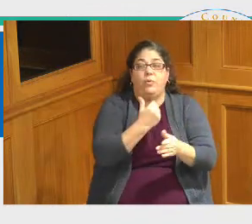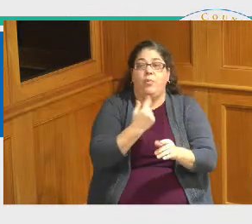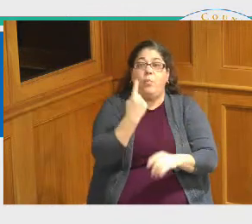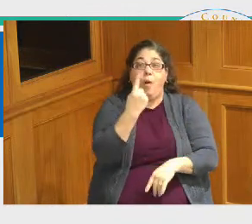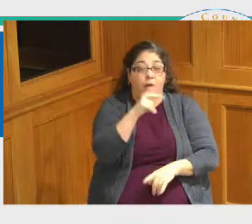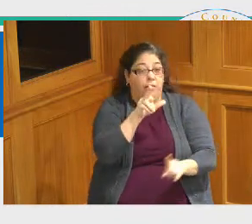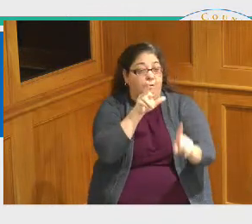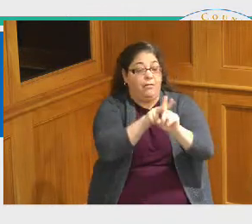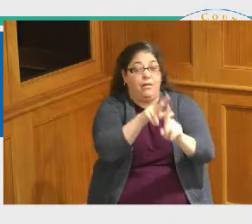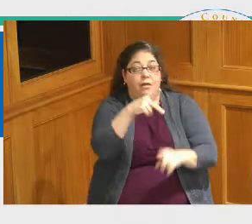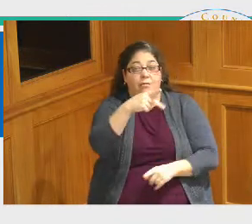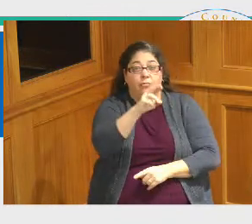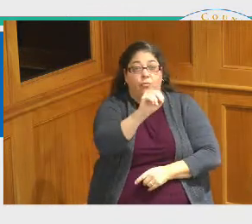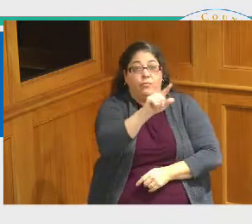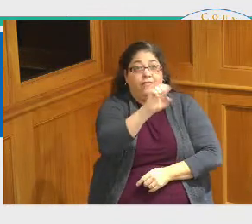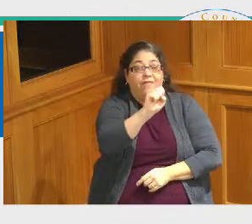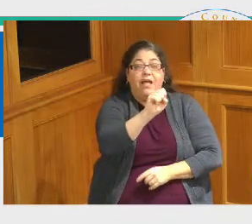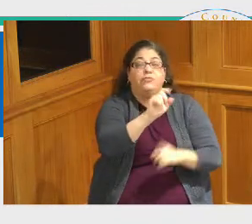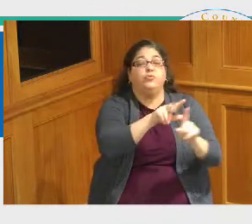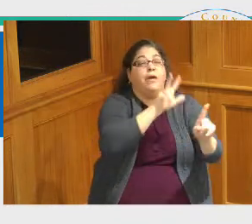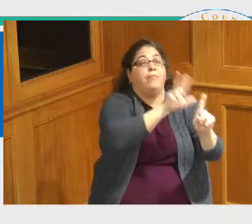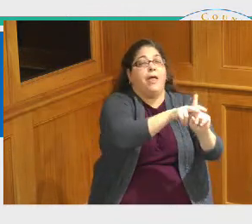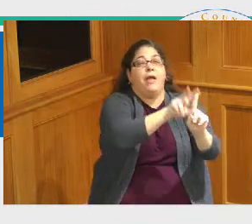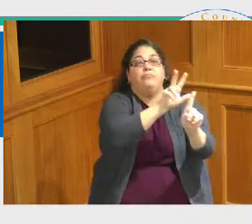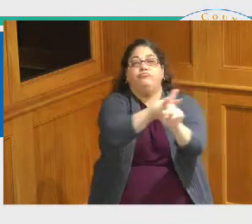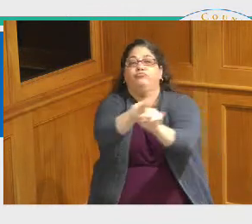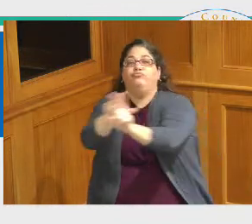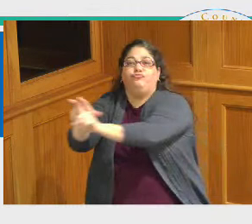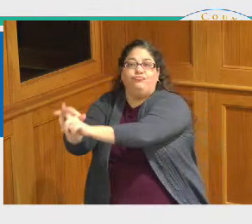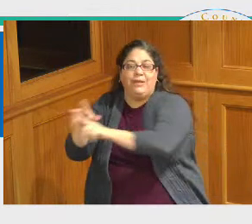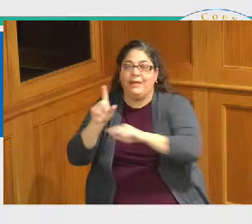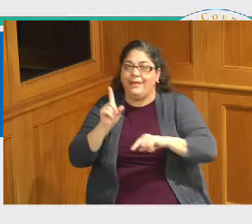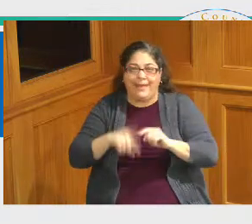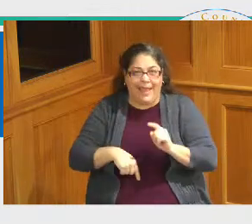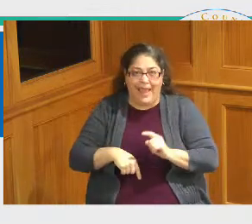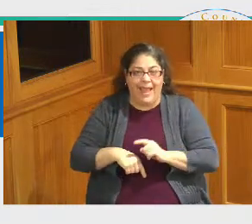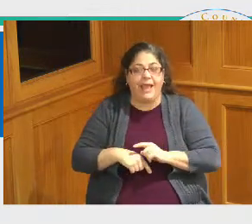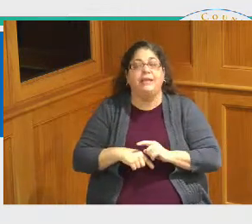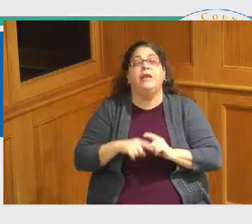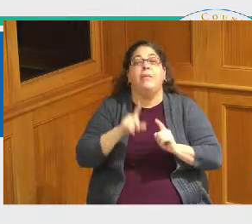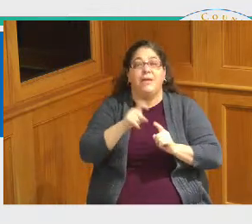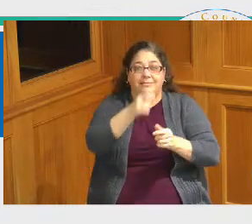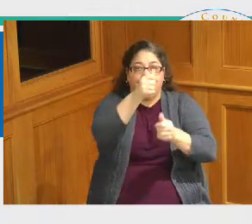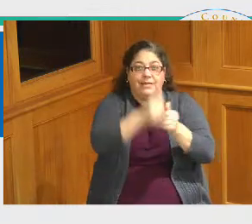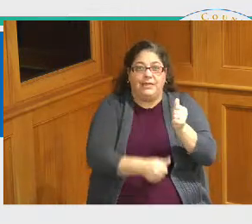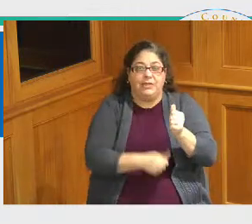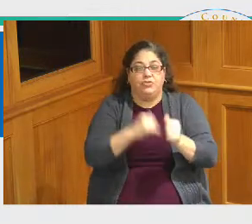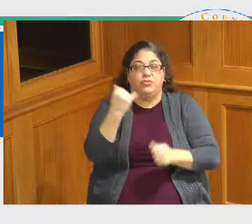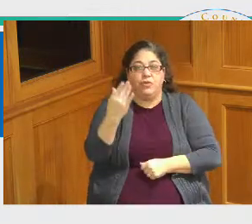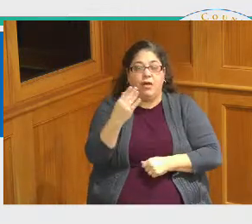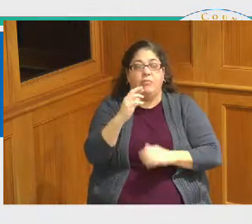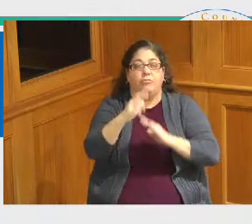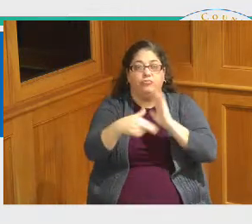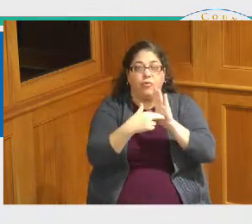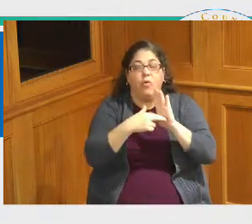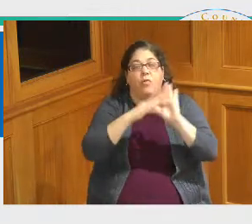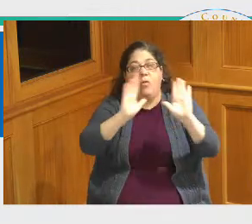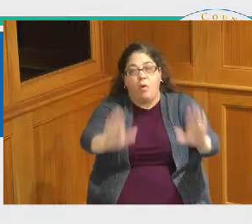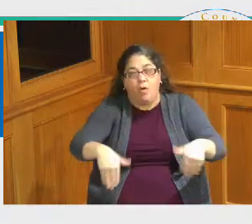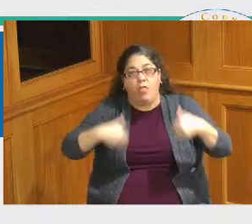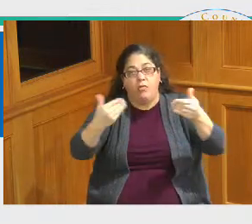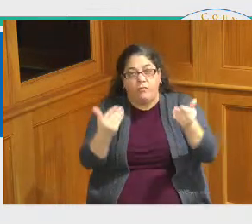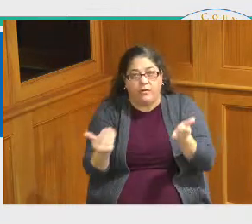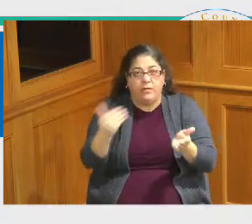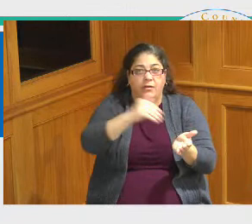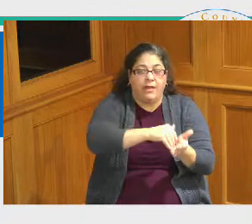applicant profile sort of situation. So that's really what that review is to help eliminate the barriers to getting more applicants to our positions. Moving on